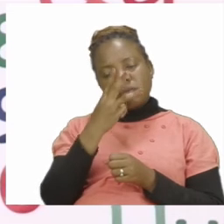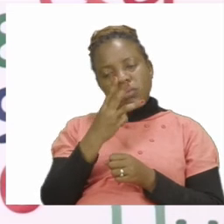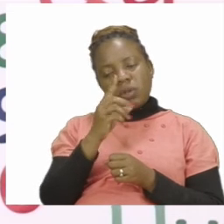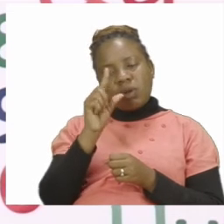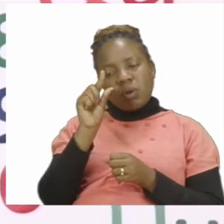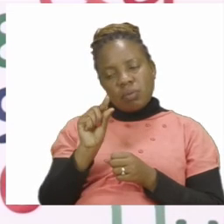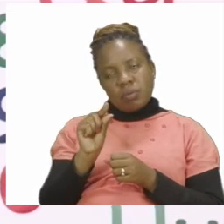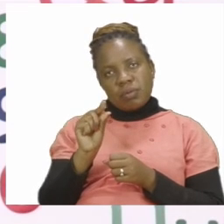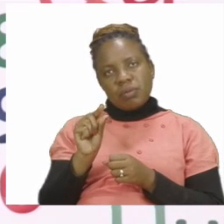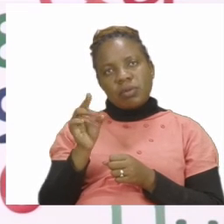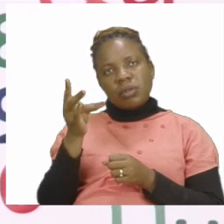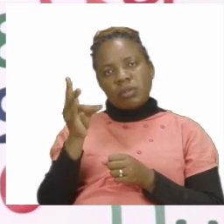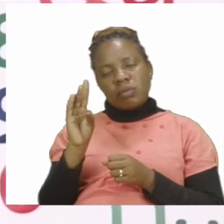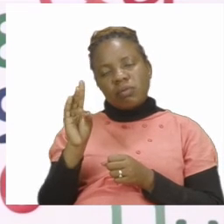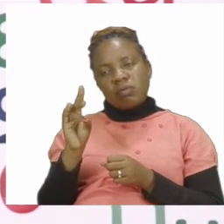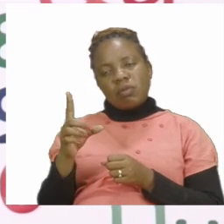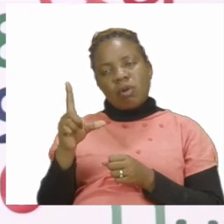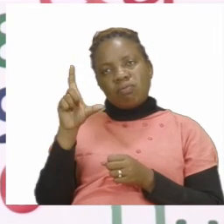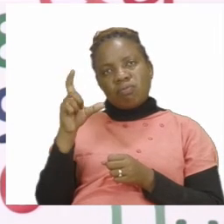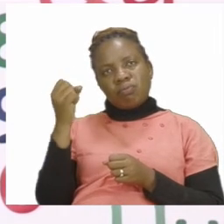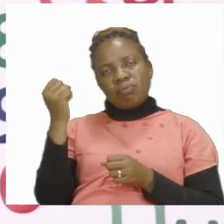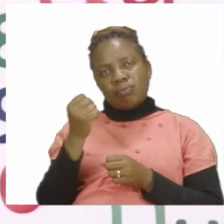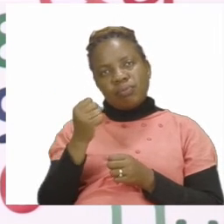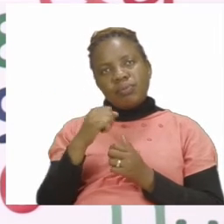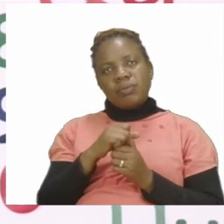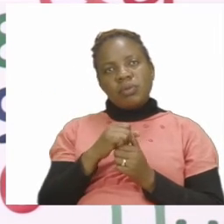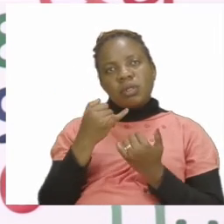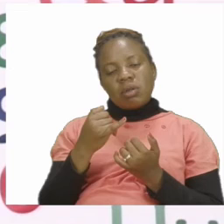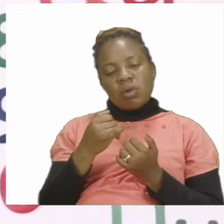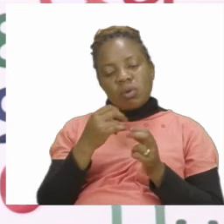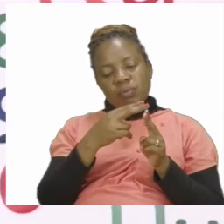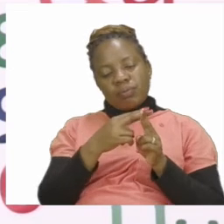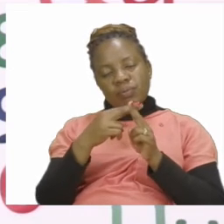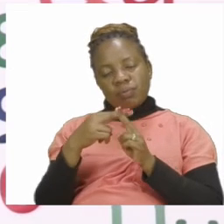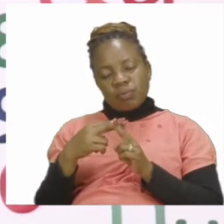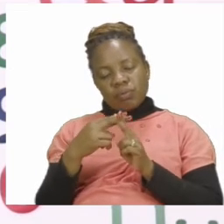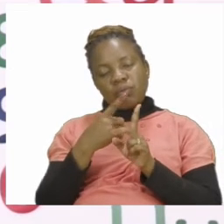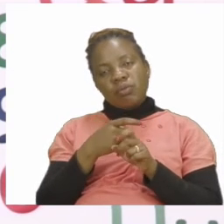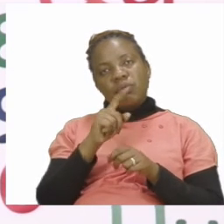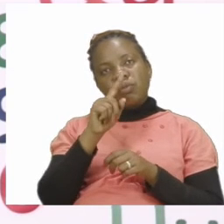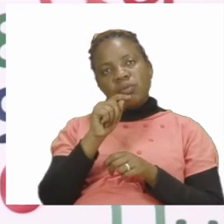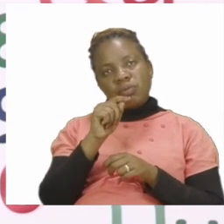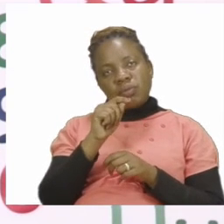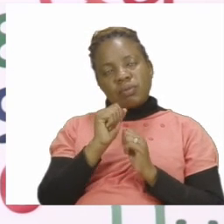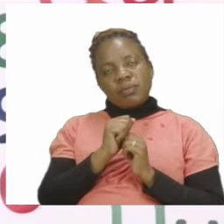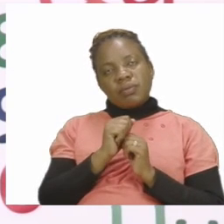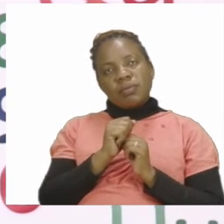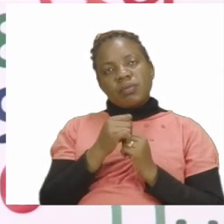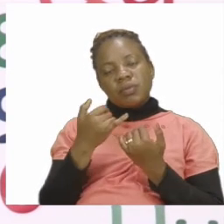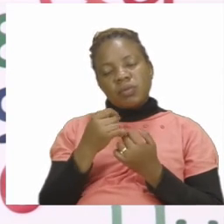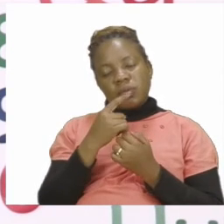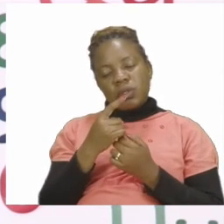7. So we go ahead and we borrow from the 2. Then we say